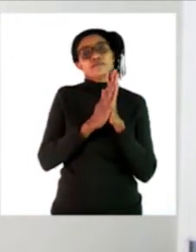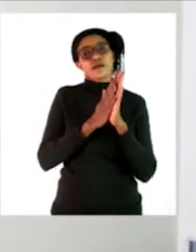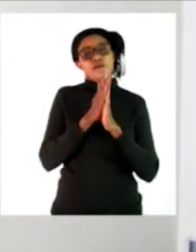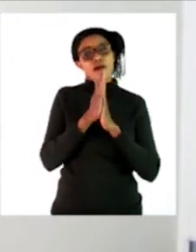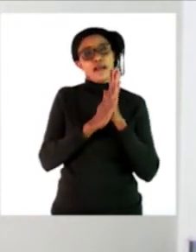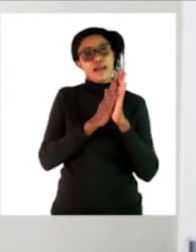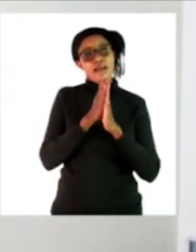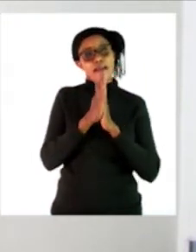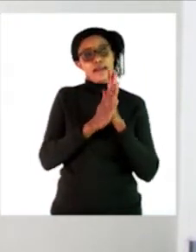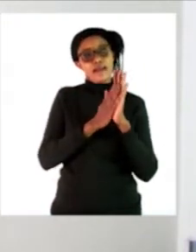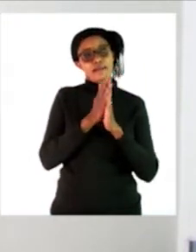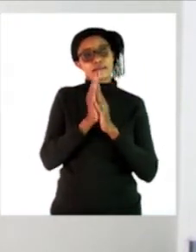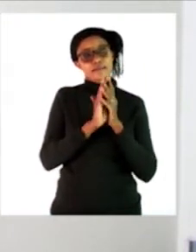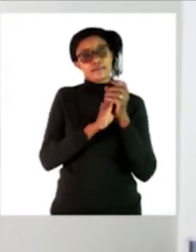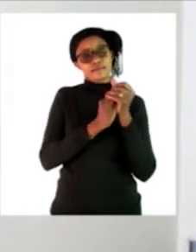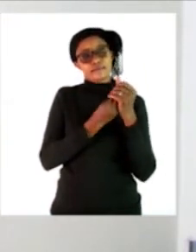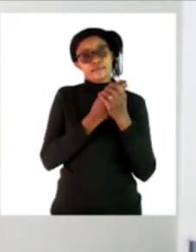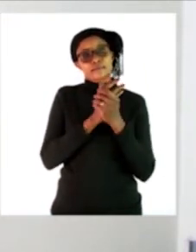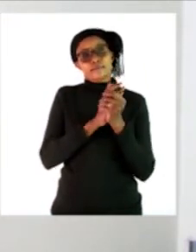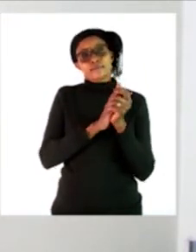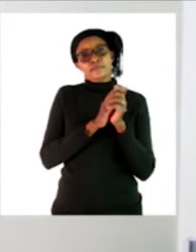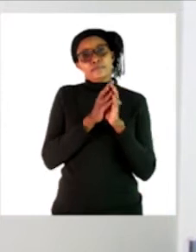sanitizing of hands.